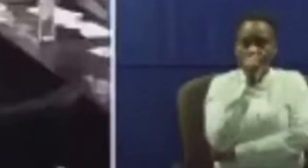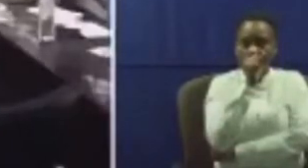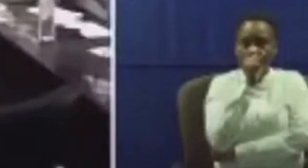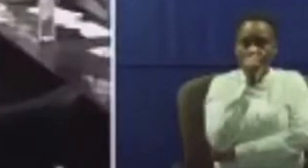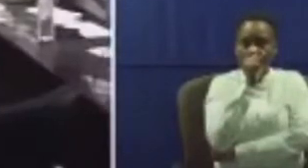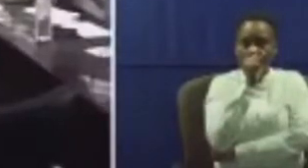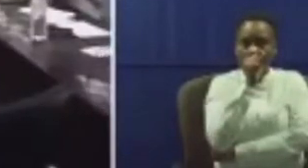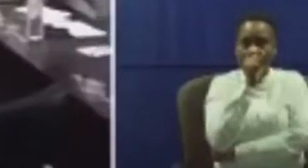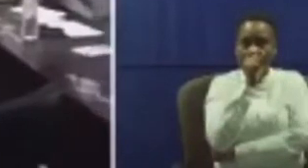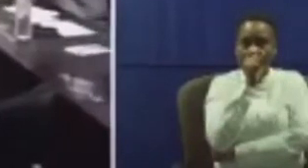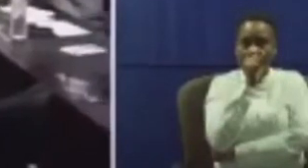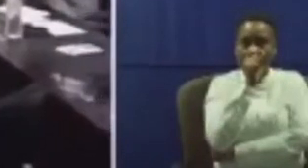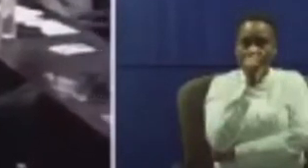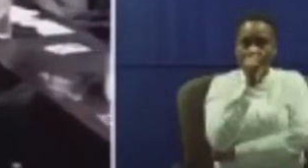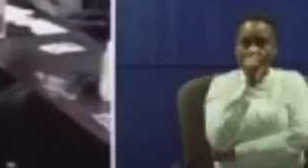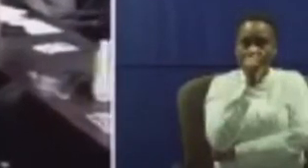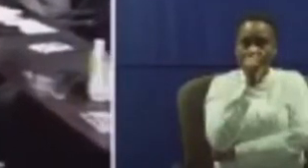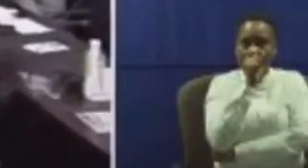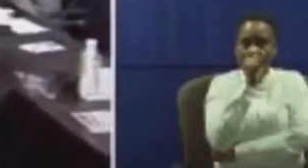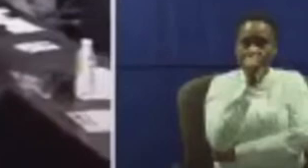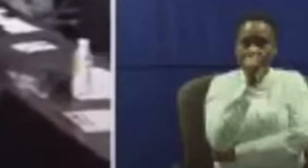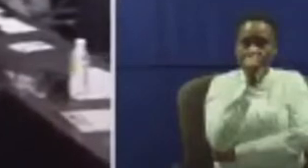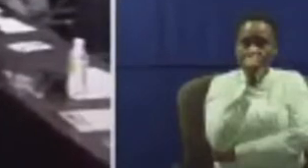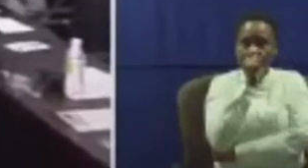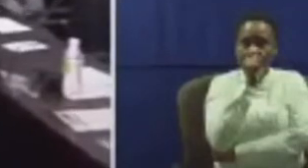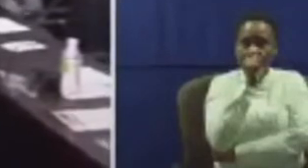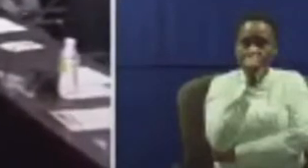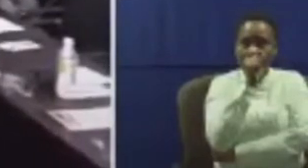also cancelled women to insult the Speaker.